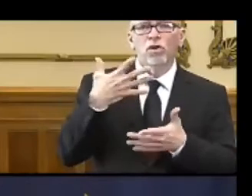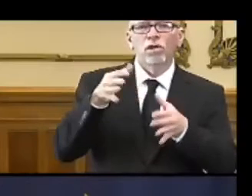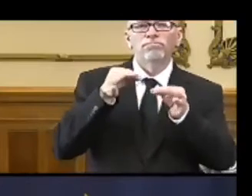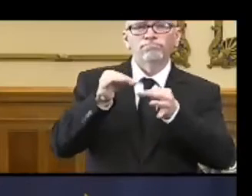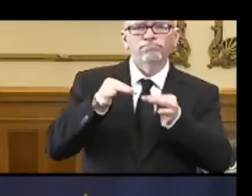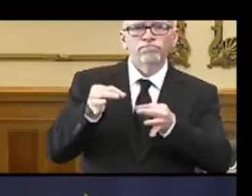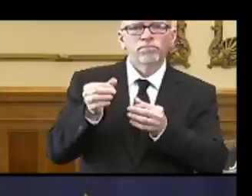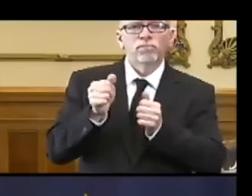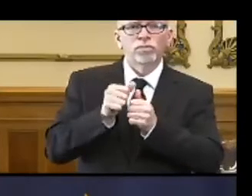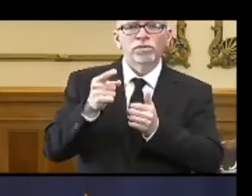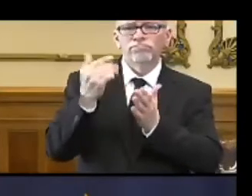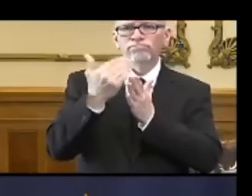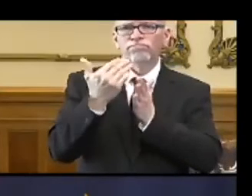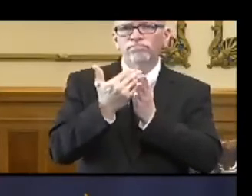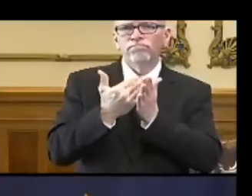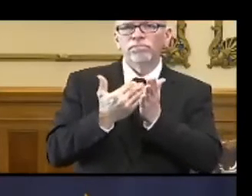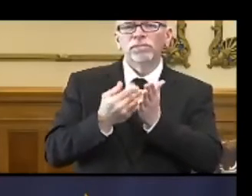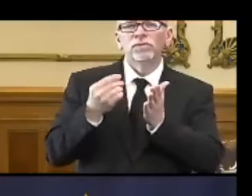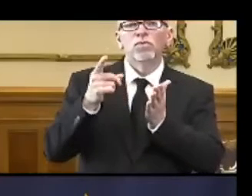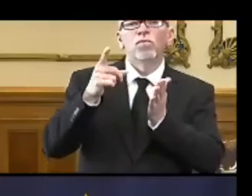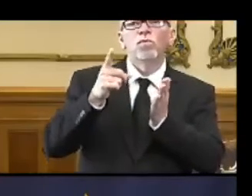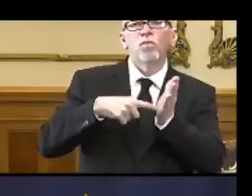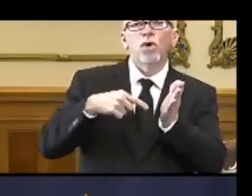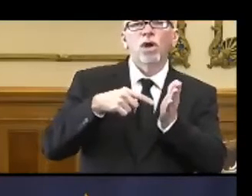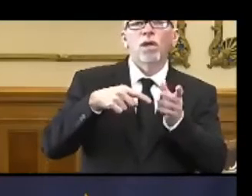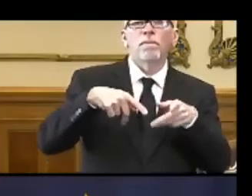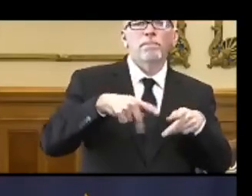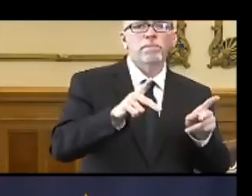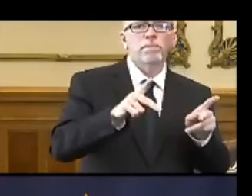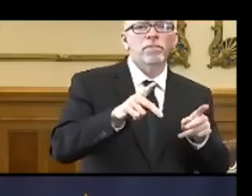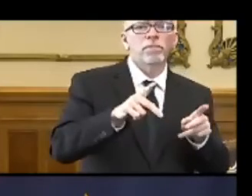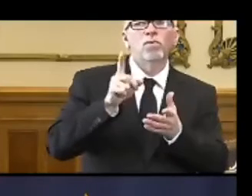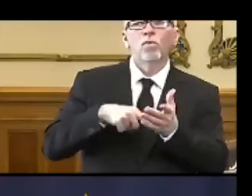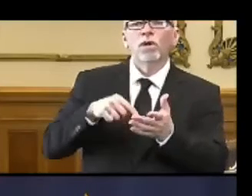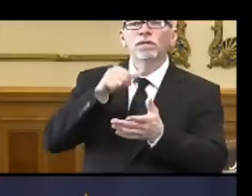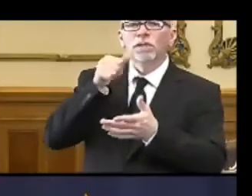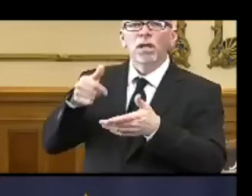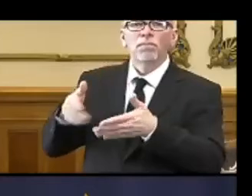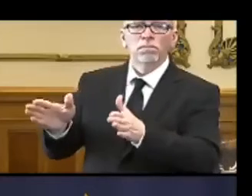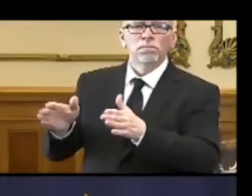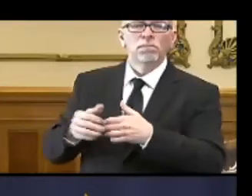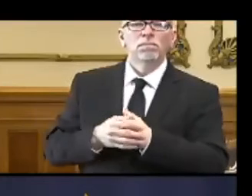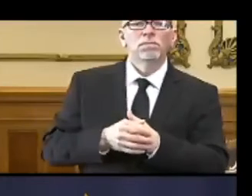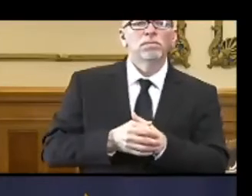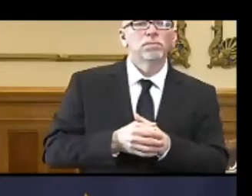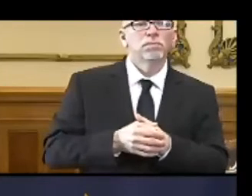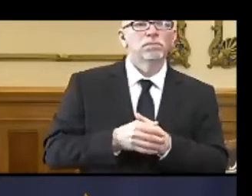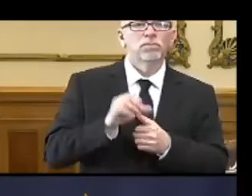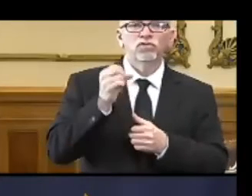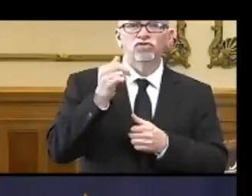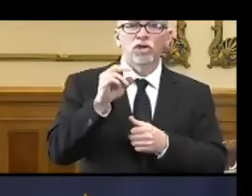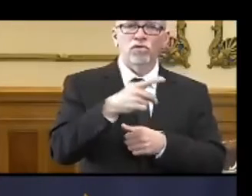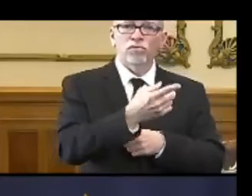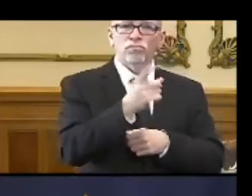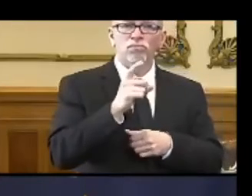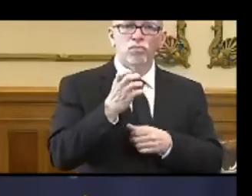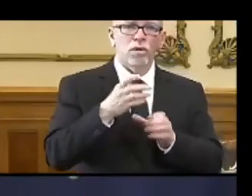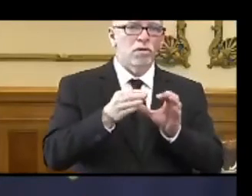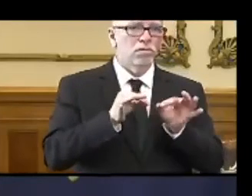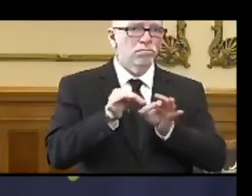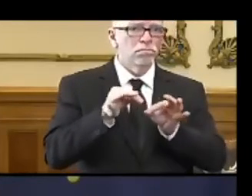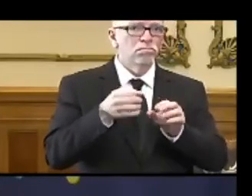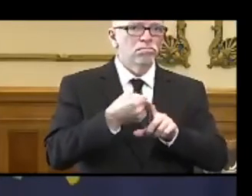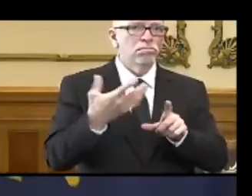with a long list of what is permissible and what is not. Sharon, you want to comment or elaborate